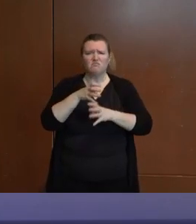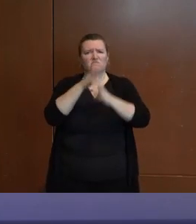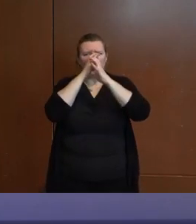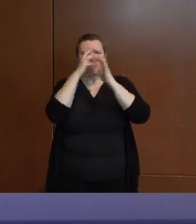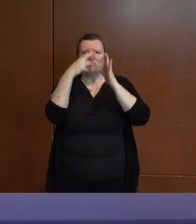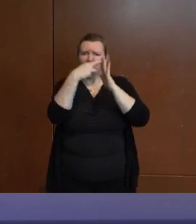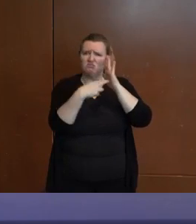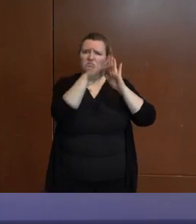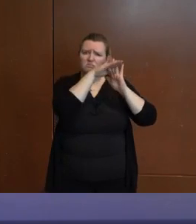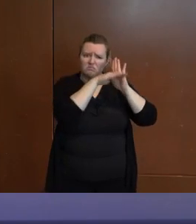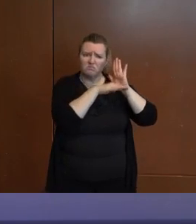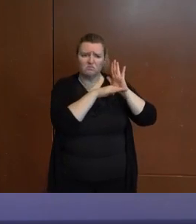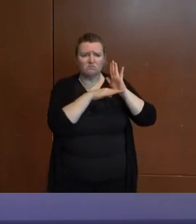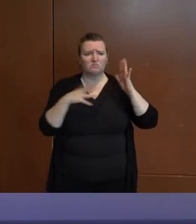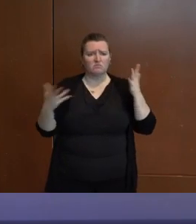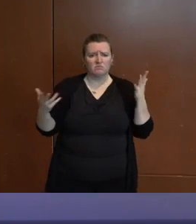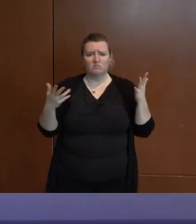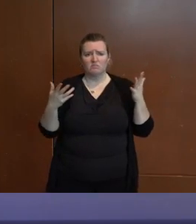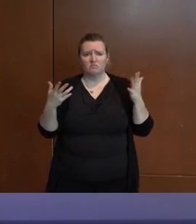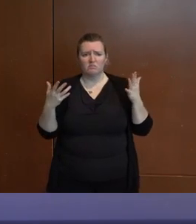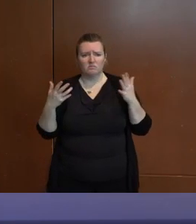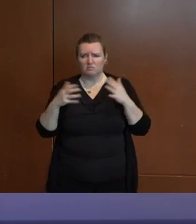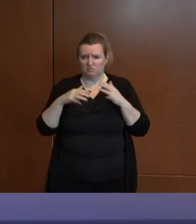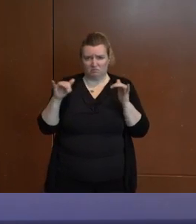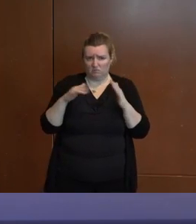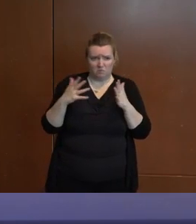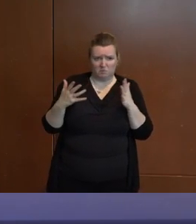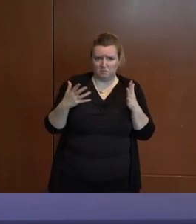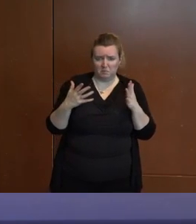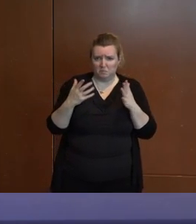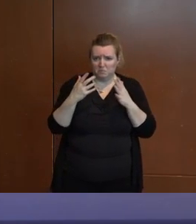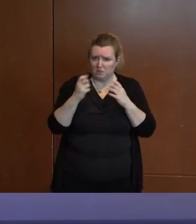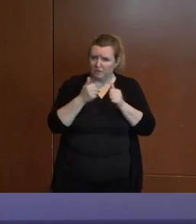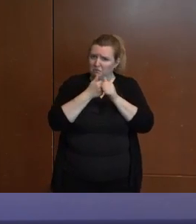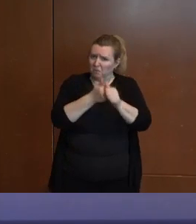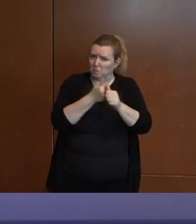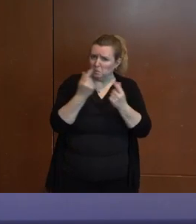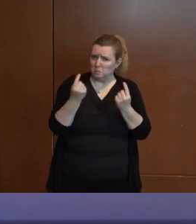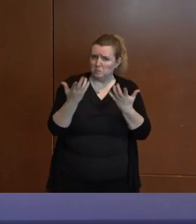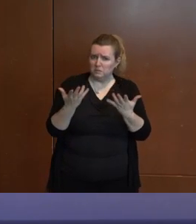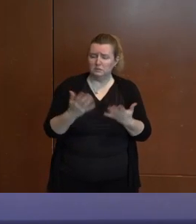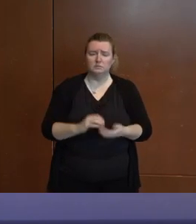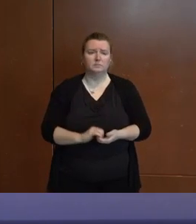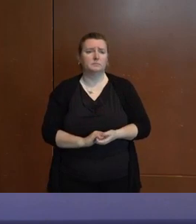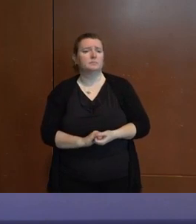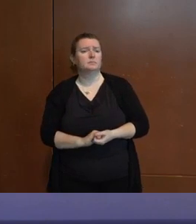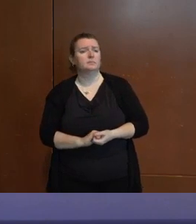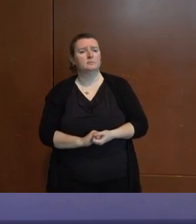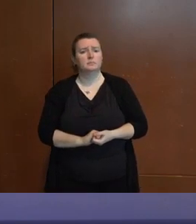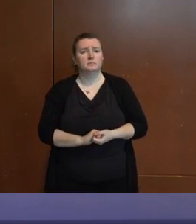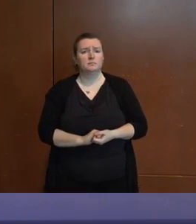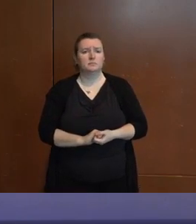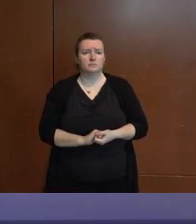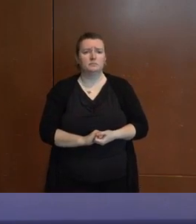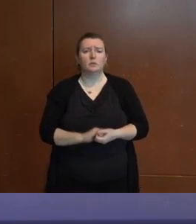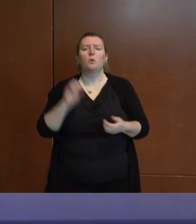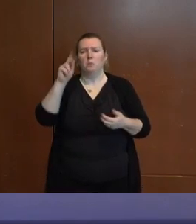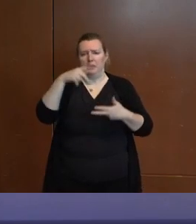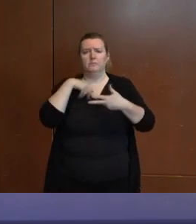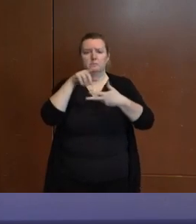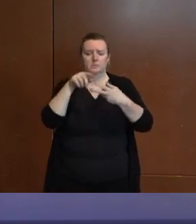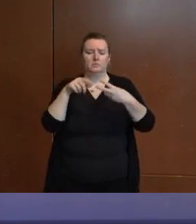That's it? Yes. On Daniel, the answer is we're holding where we are in construction, but we look at that regularly,